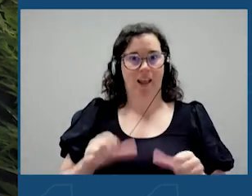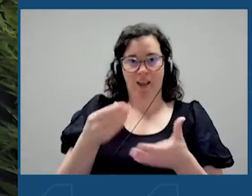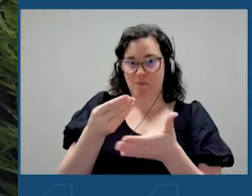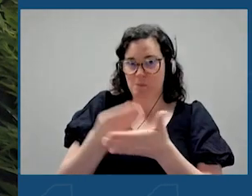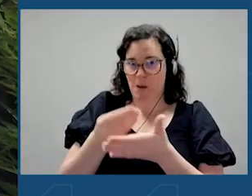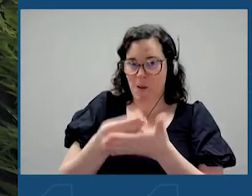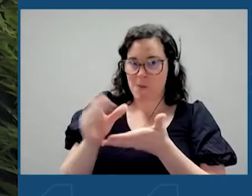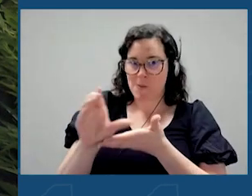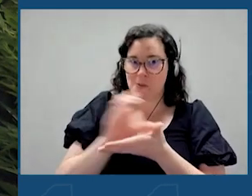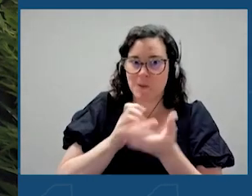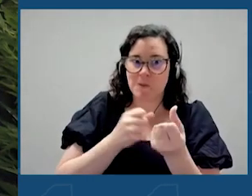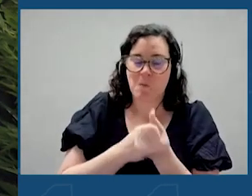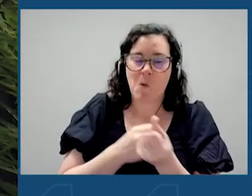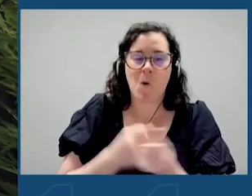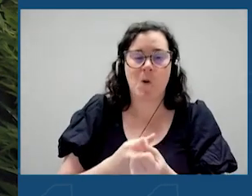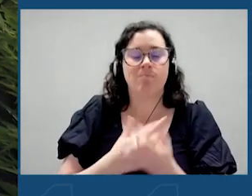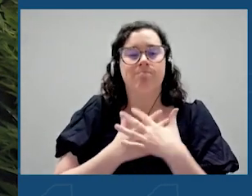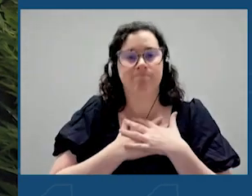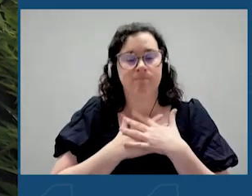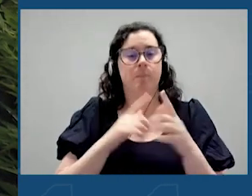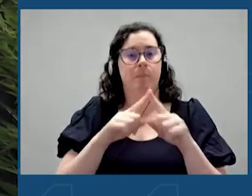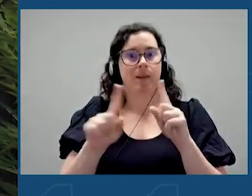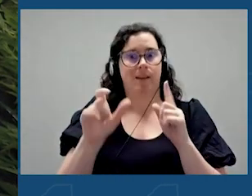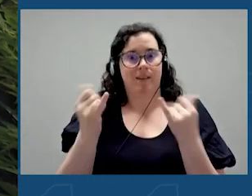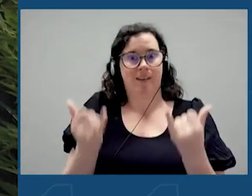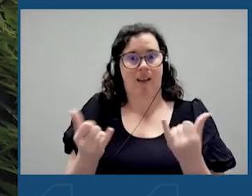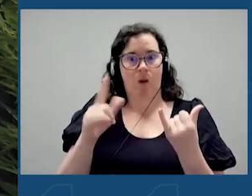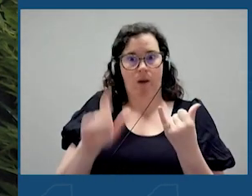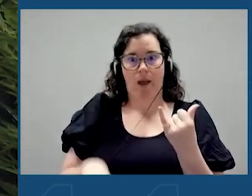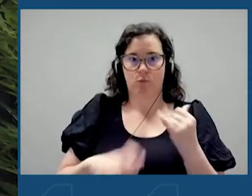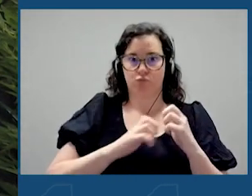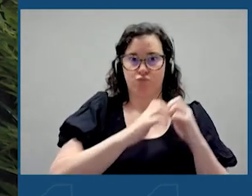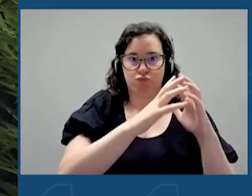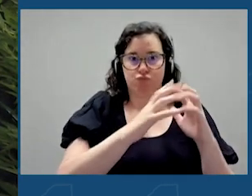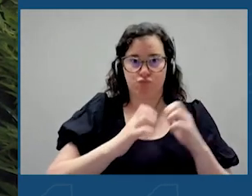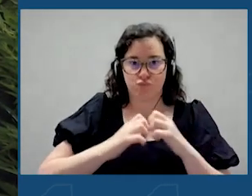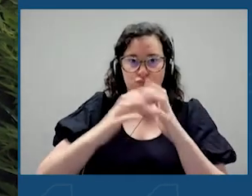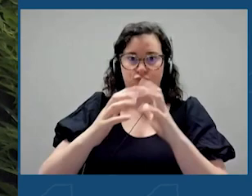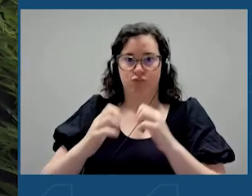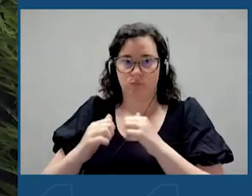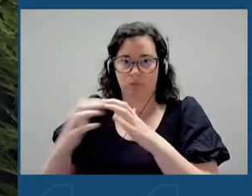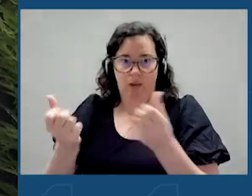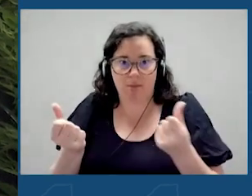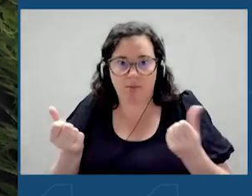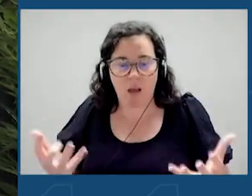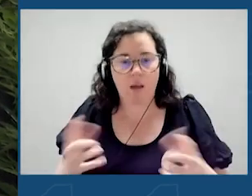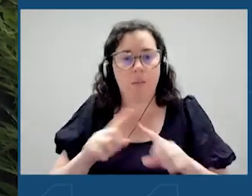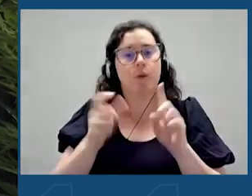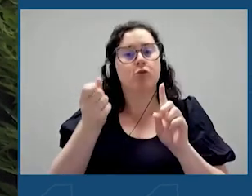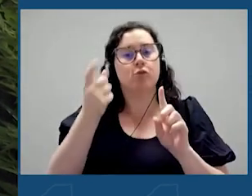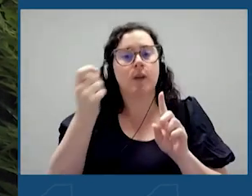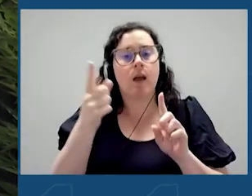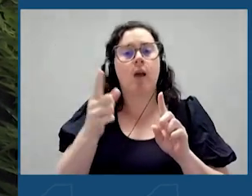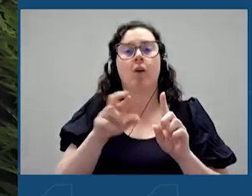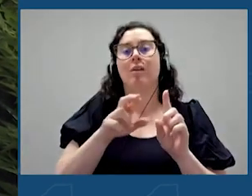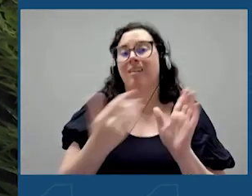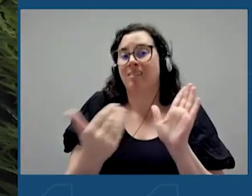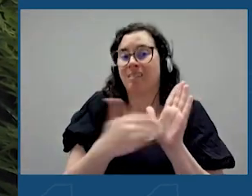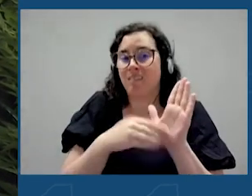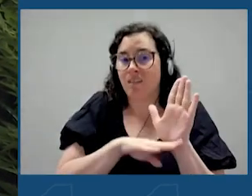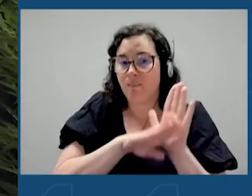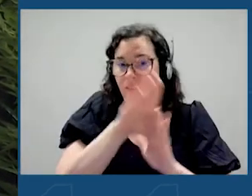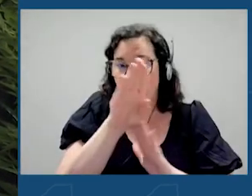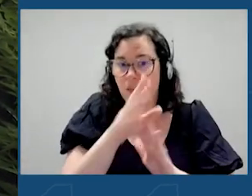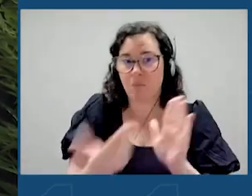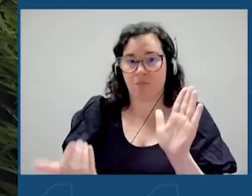to rebuild many things here. But remember, redeveloping, recycling, renovating, and repurposing existing